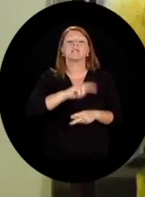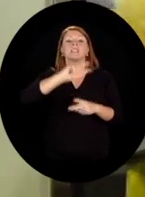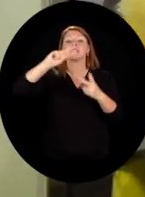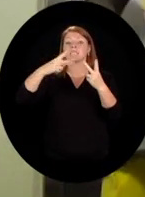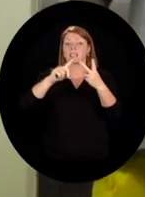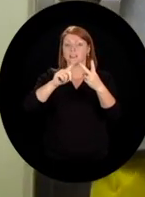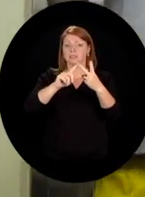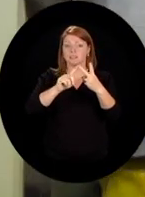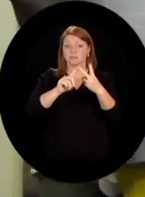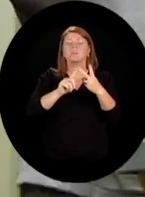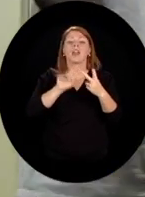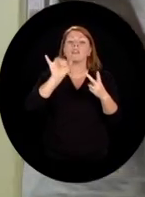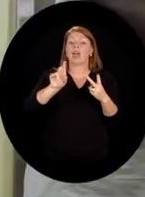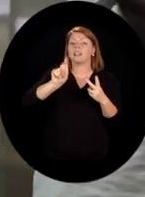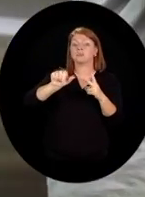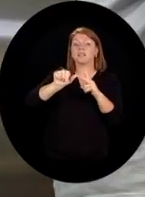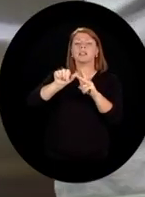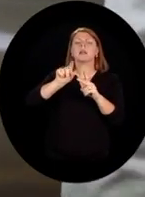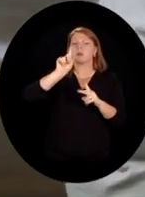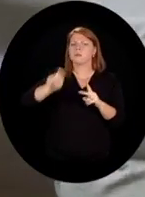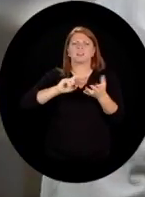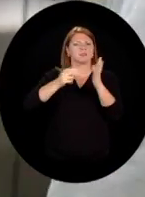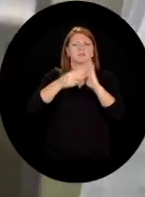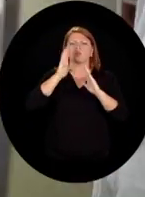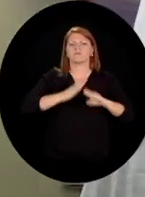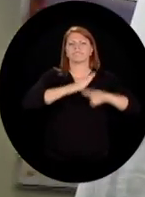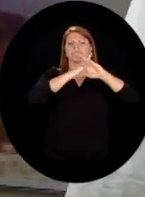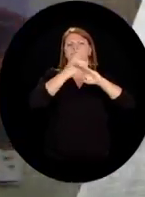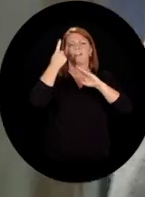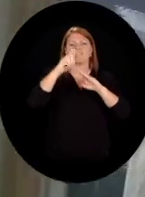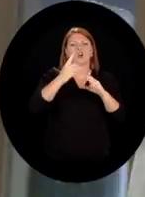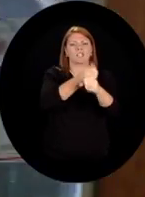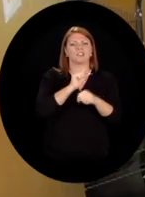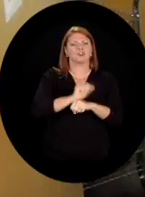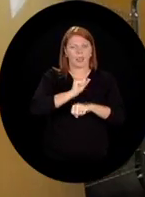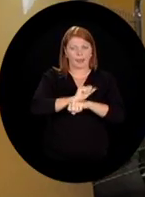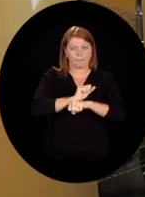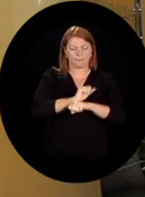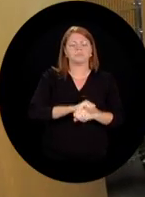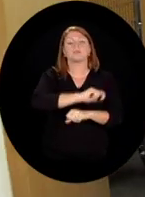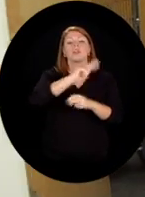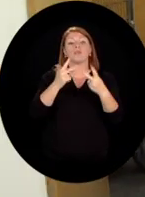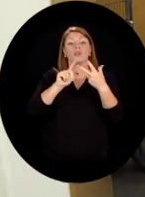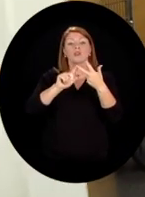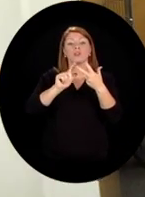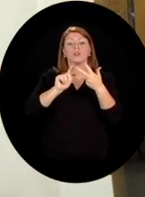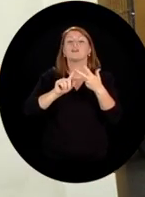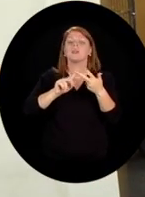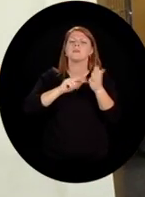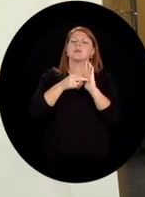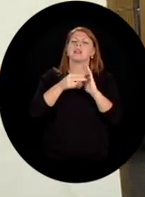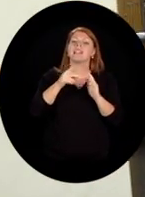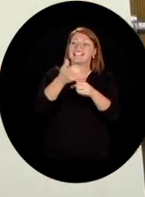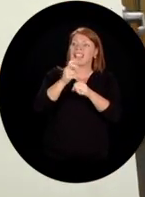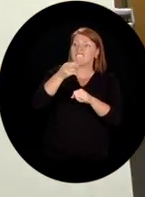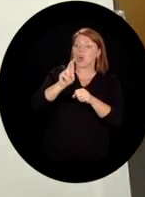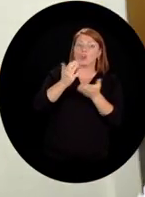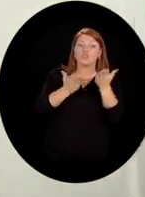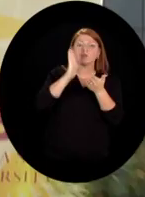benefits. 2, your disability must be a substantial barrier to employment. 3, you must be able to benefit from